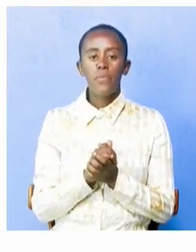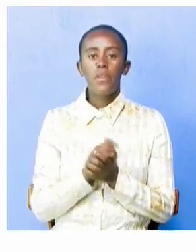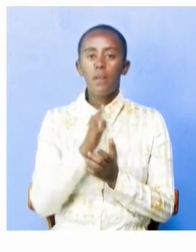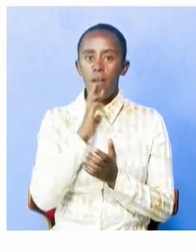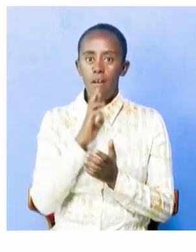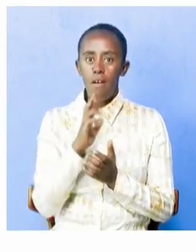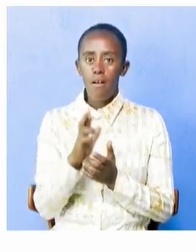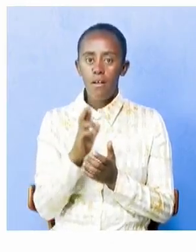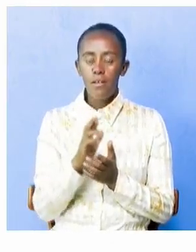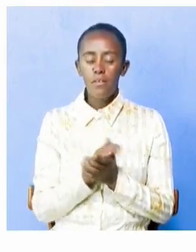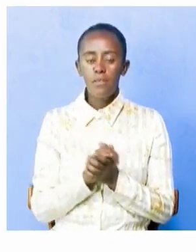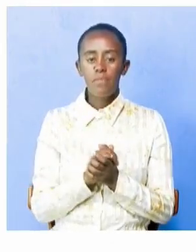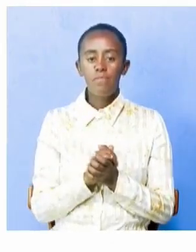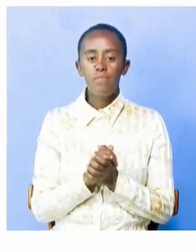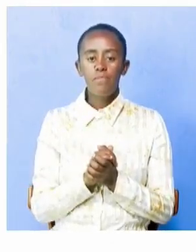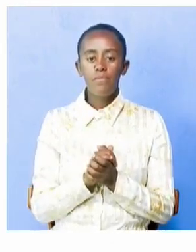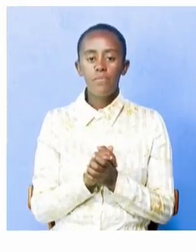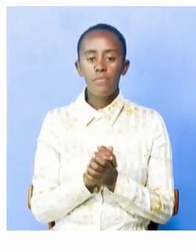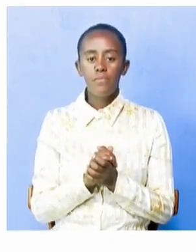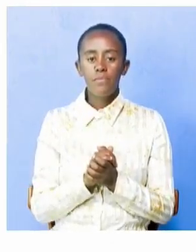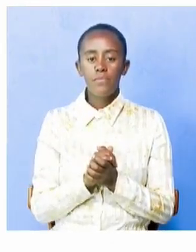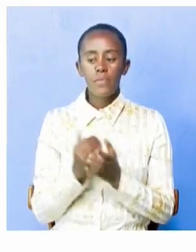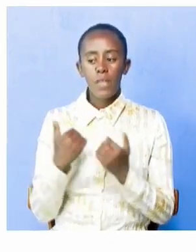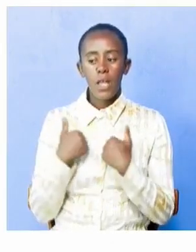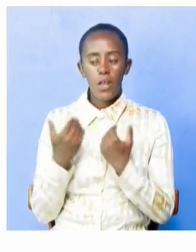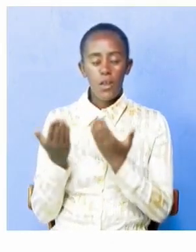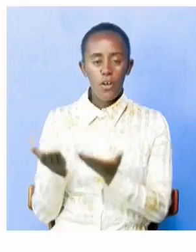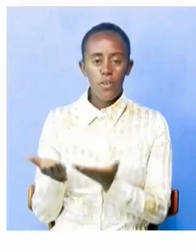are here